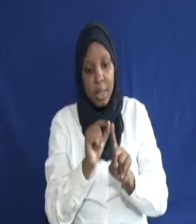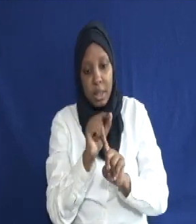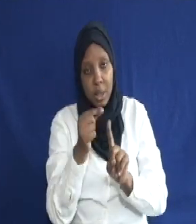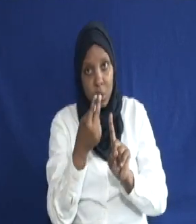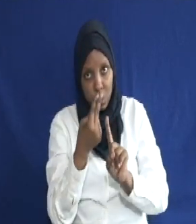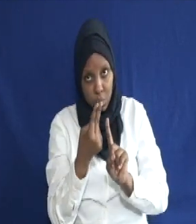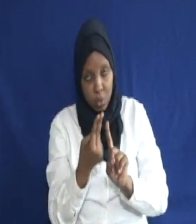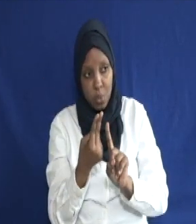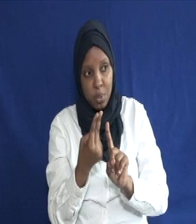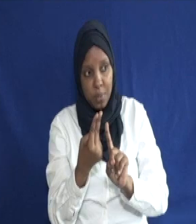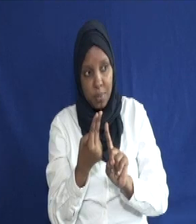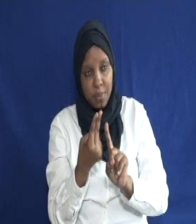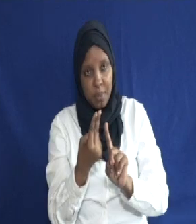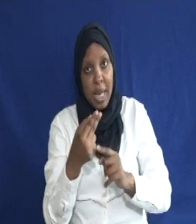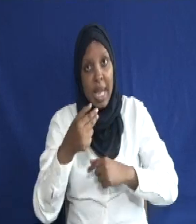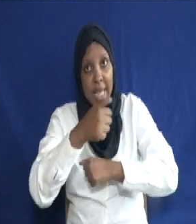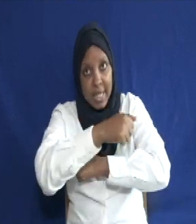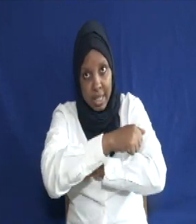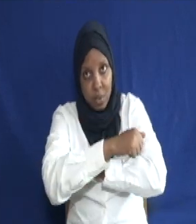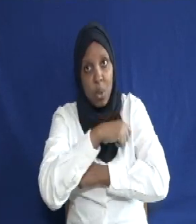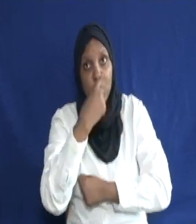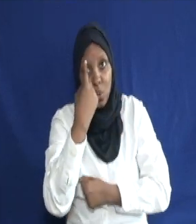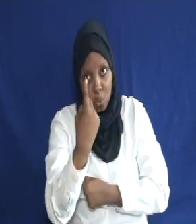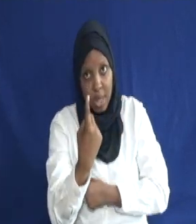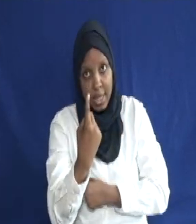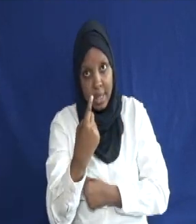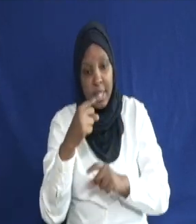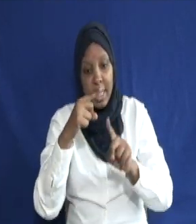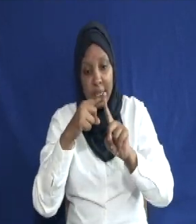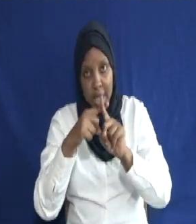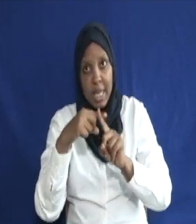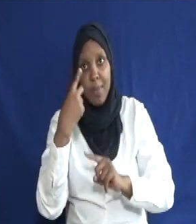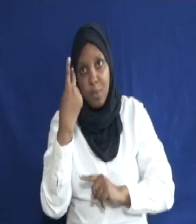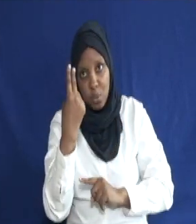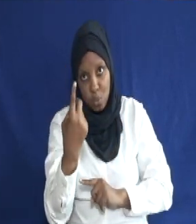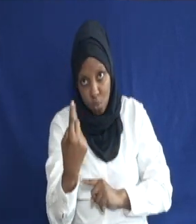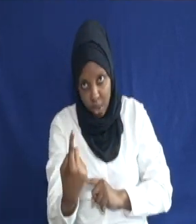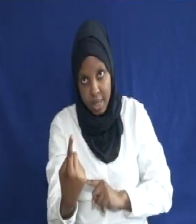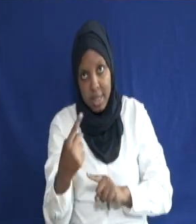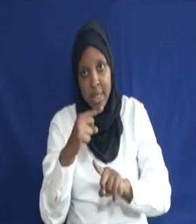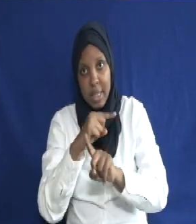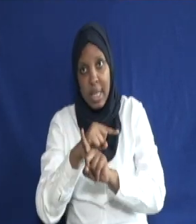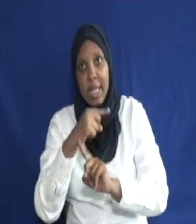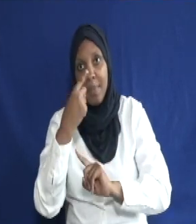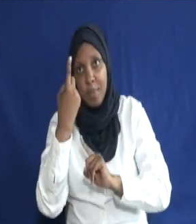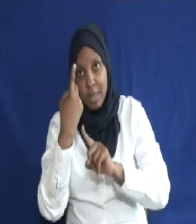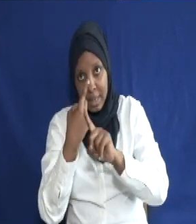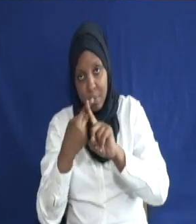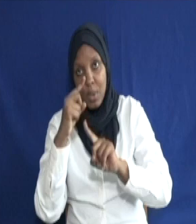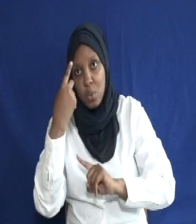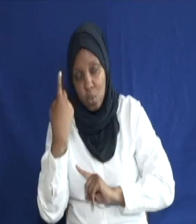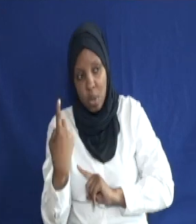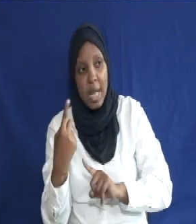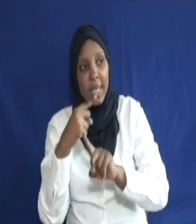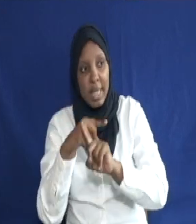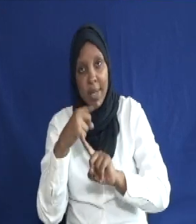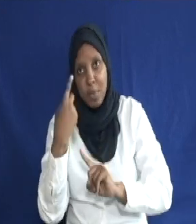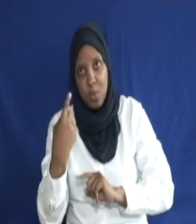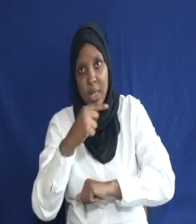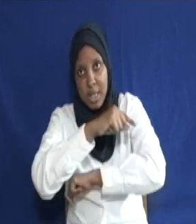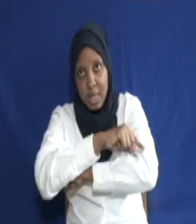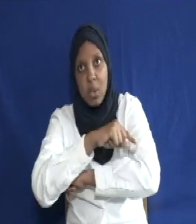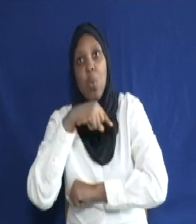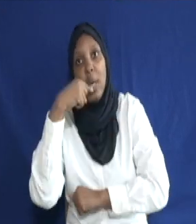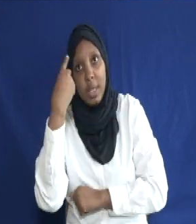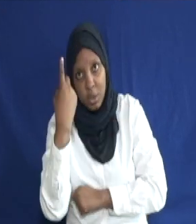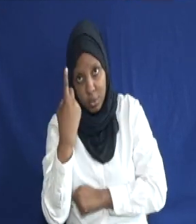times 1. And this, the result of this is 1. 1 times 1 is 1. 1 times